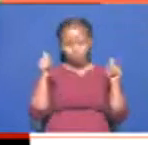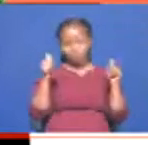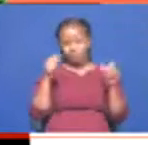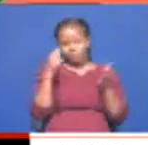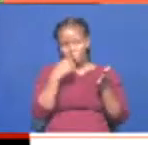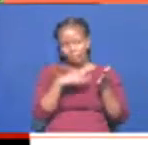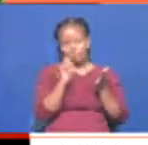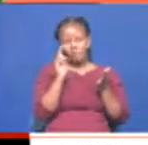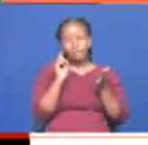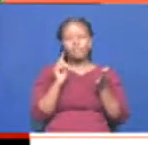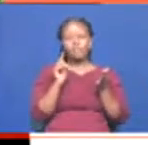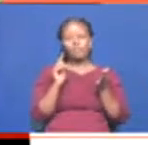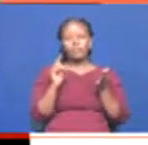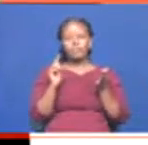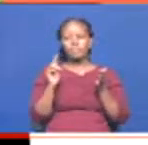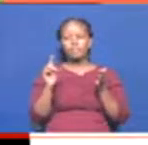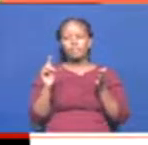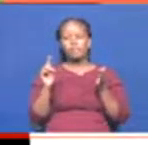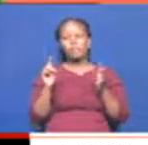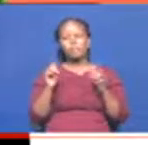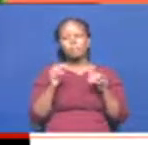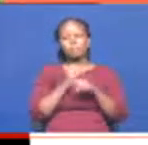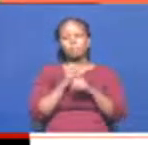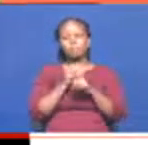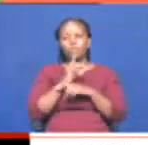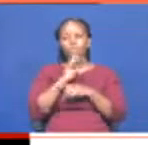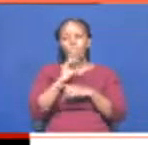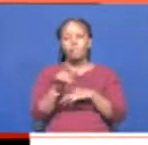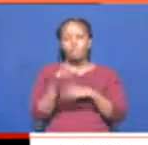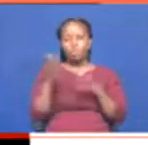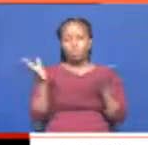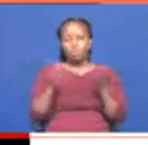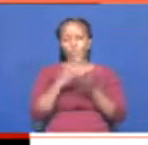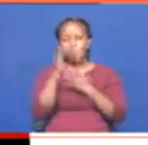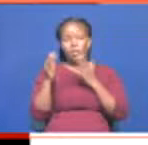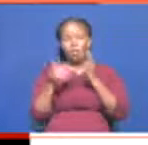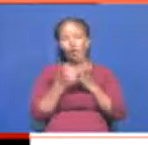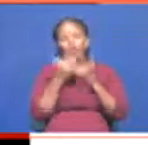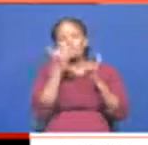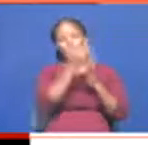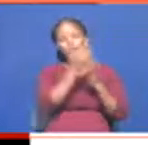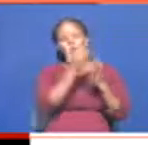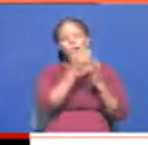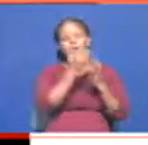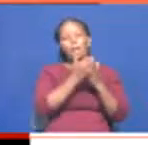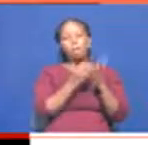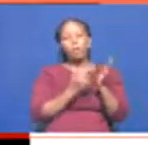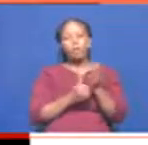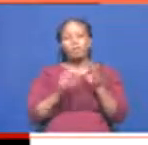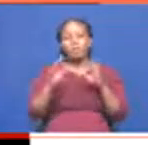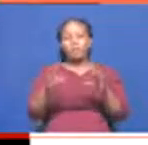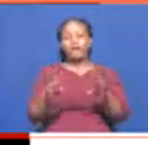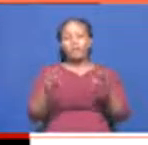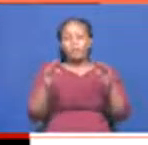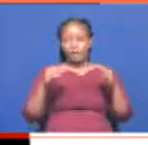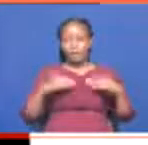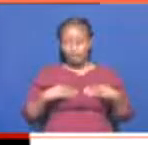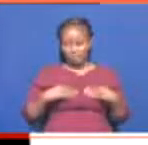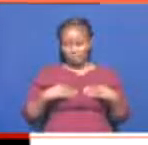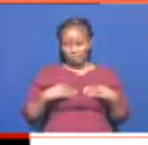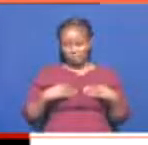accredited to ensure that those programs are acceptable, and they are not